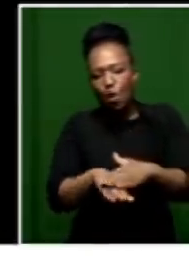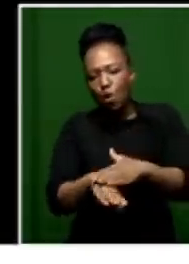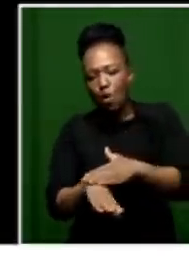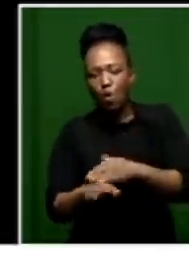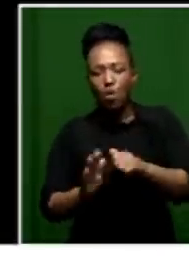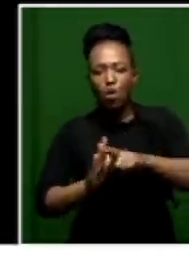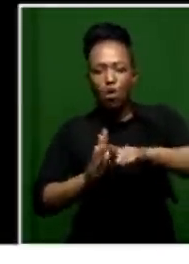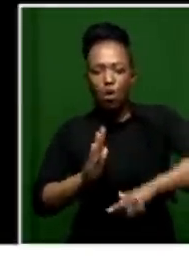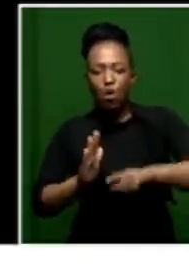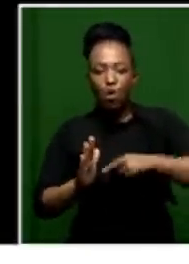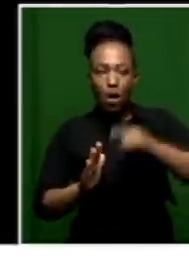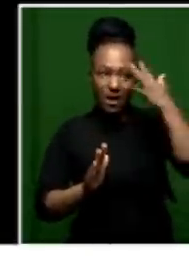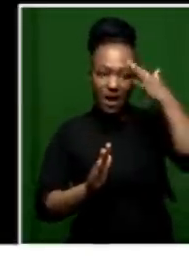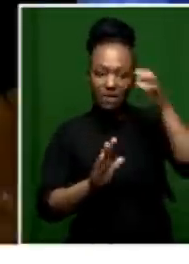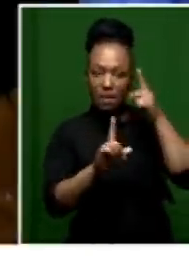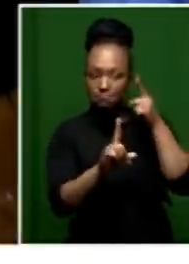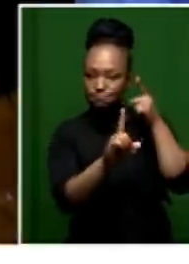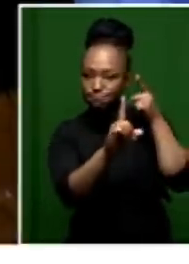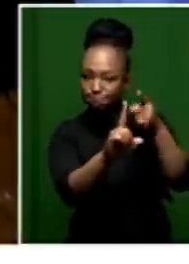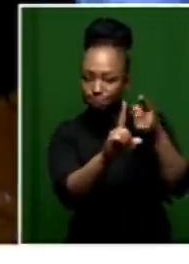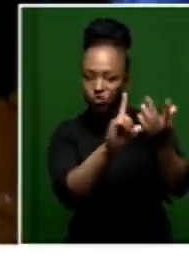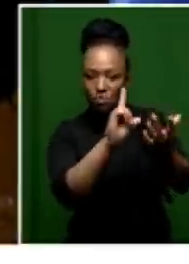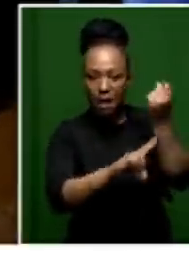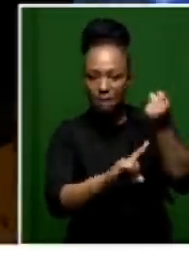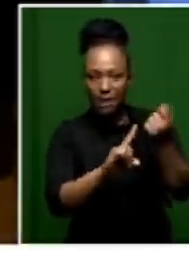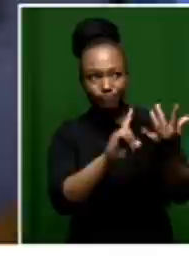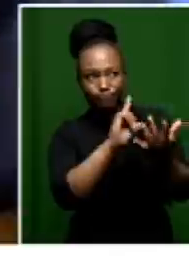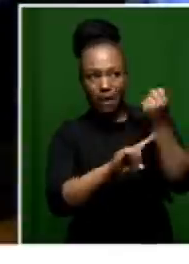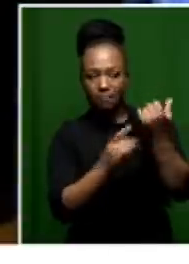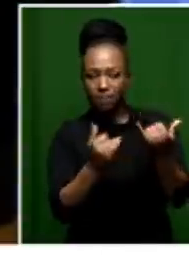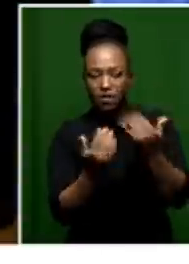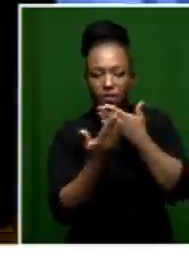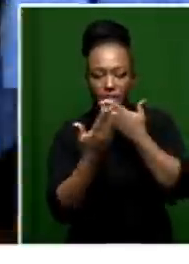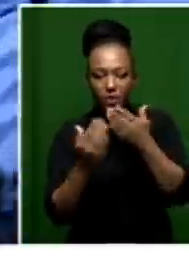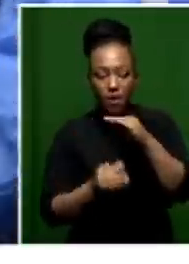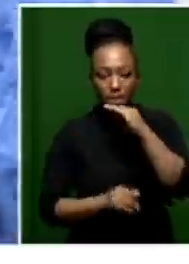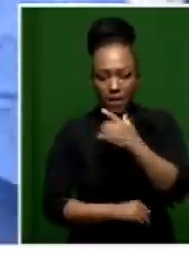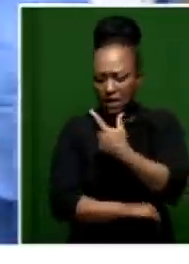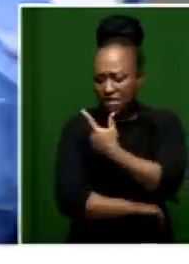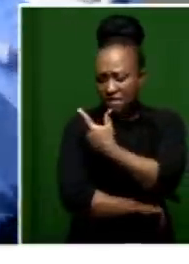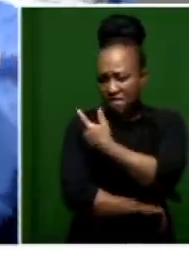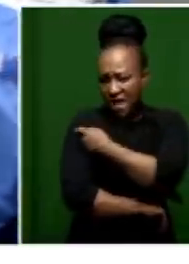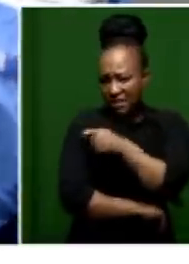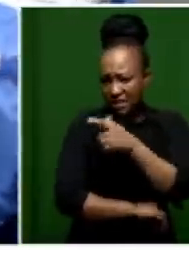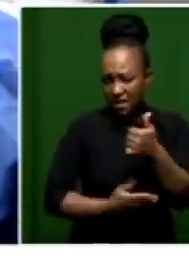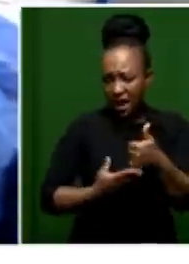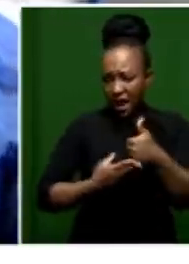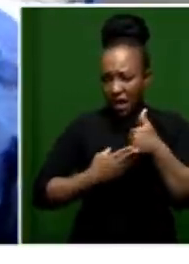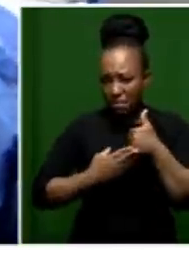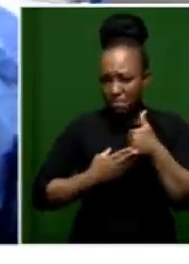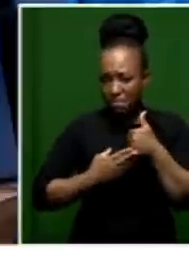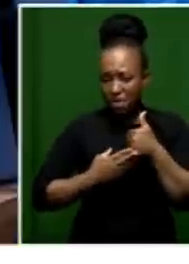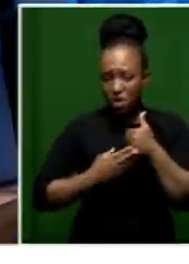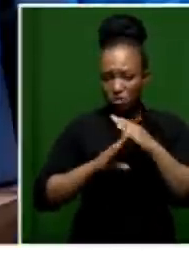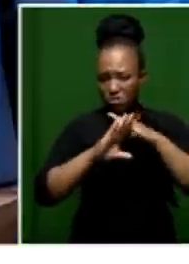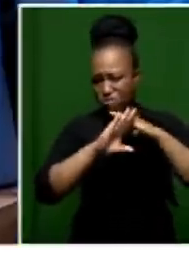the numbers that government would like to vaccinate at this point. But does vaccination have the ability to neutralize or